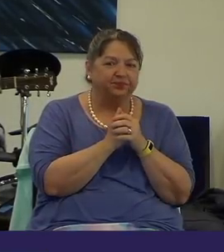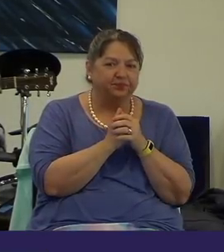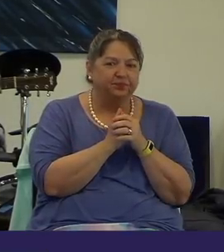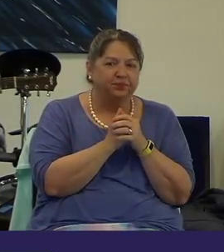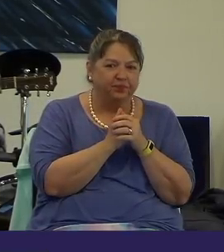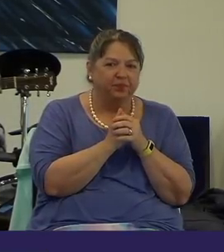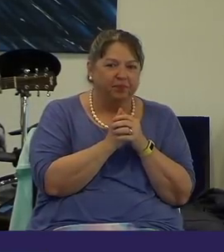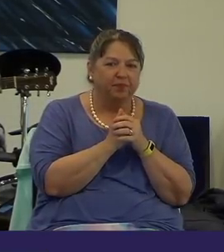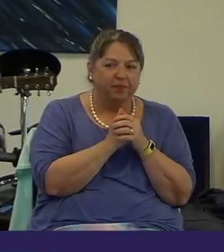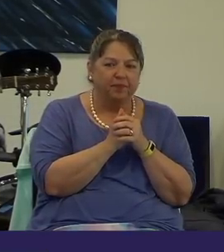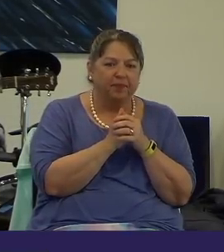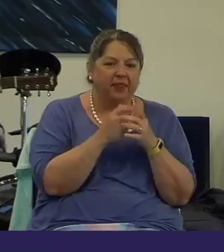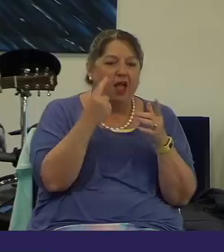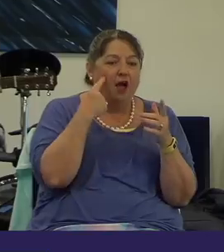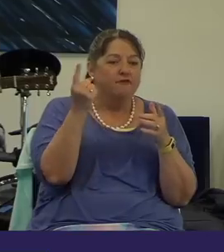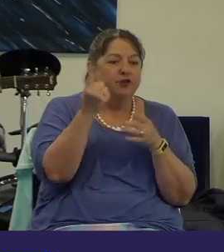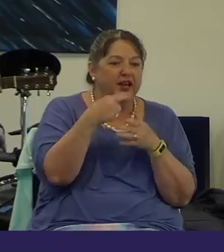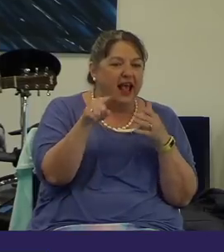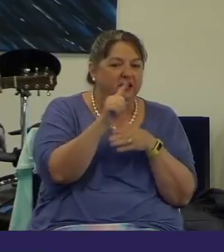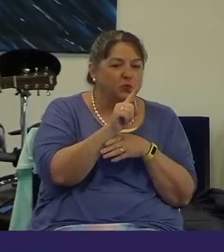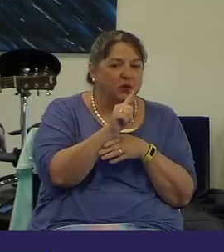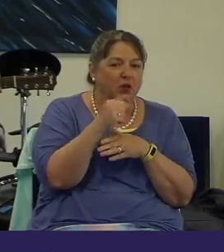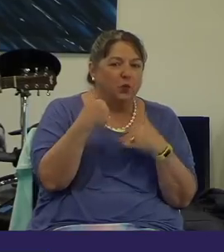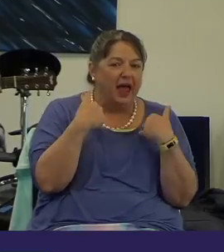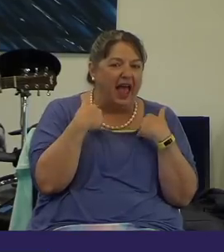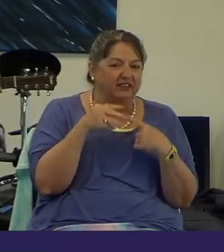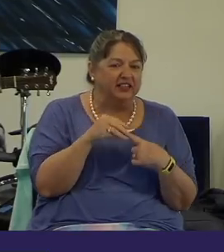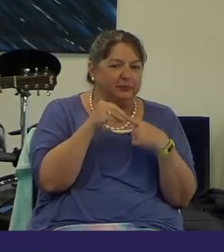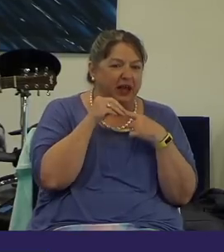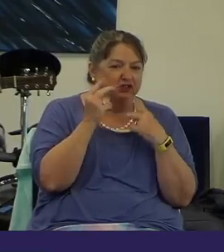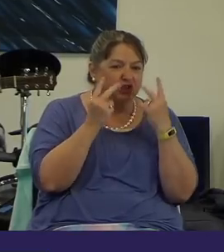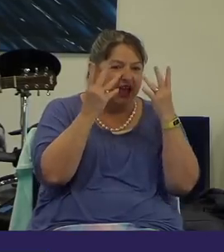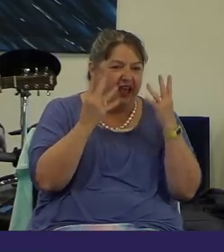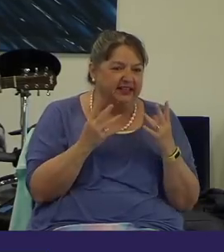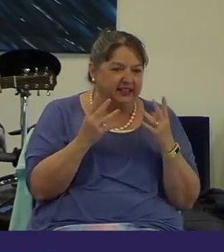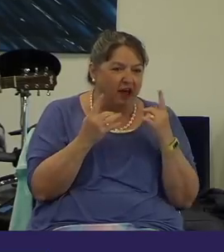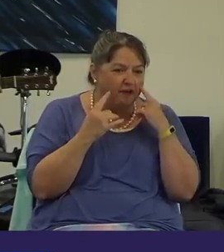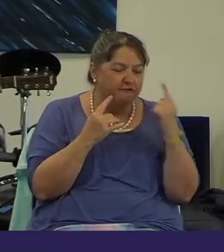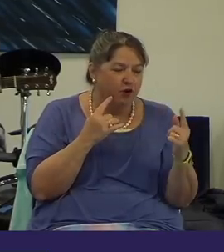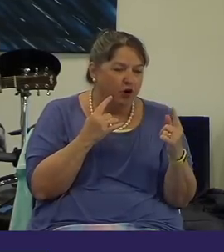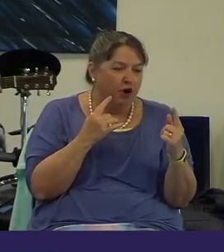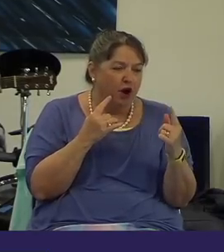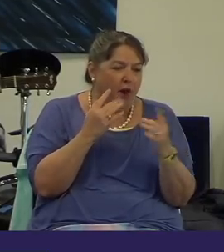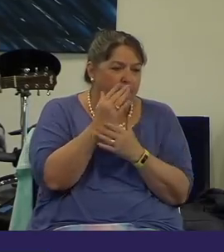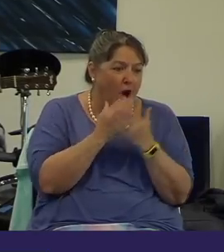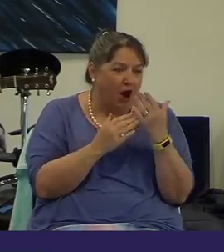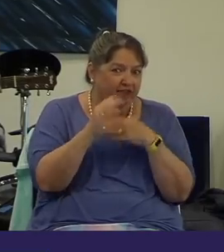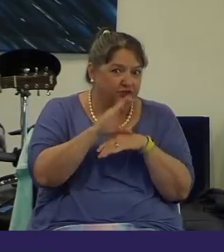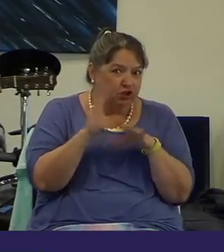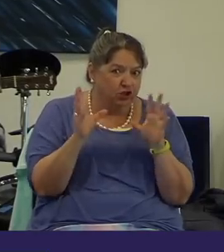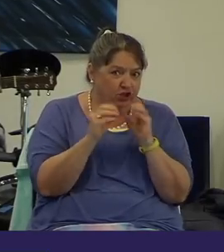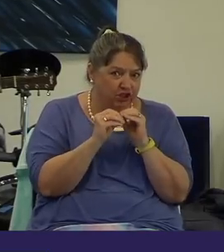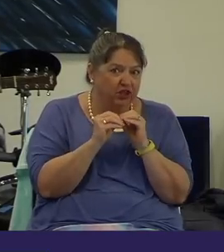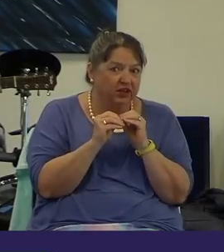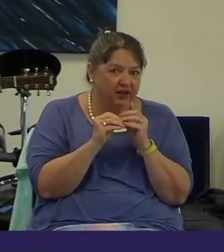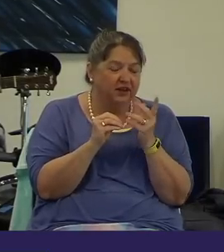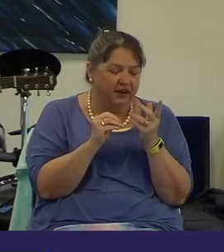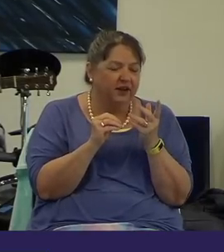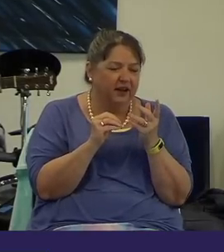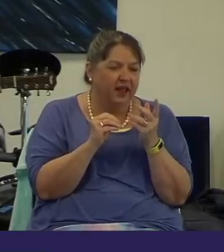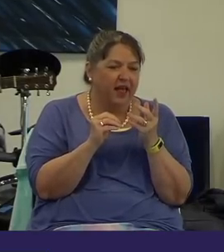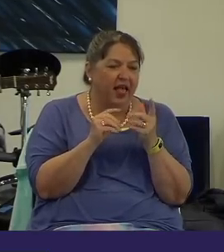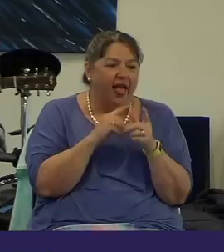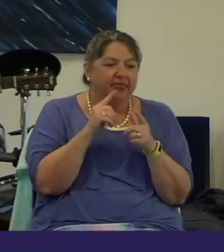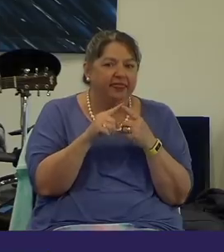So for next week, we are going to have a special guest for part of the service. And then we're going to have the kids go back